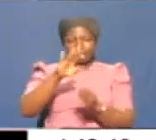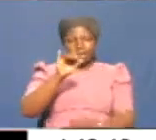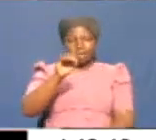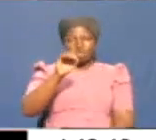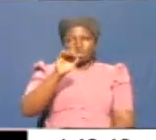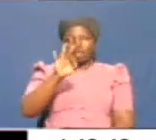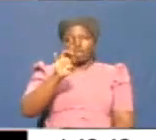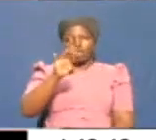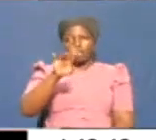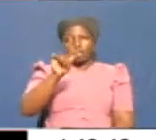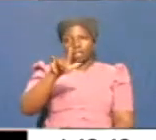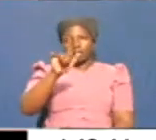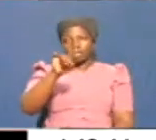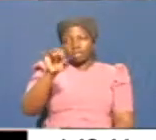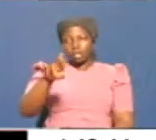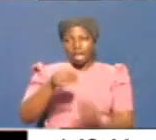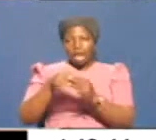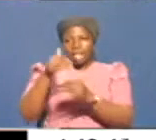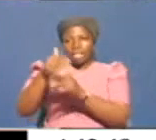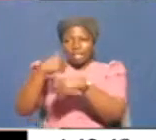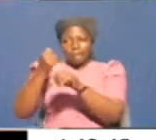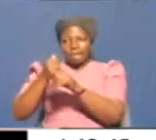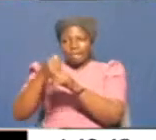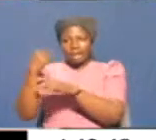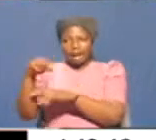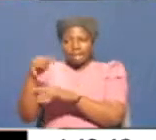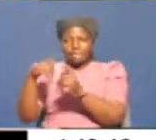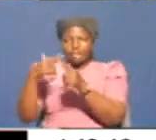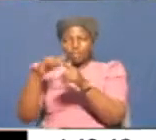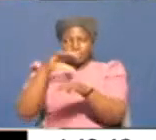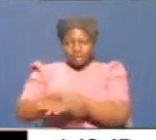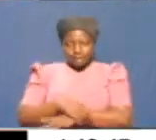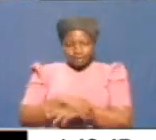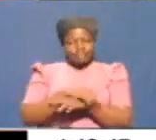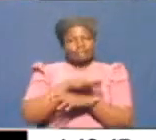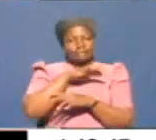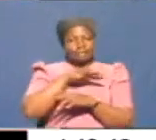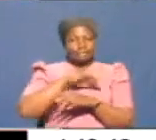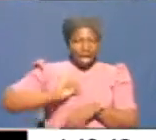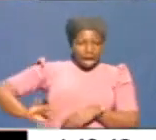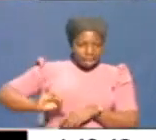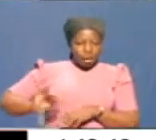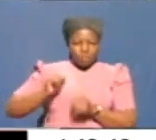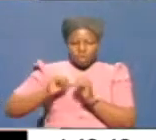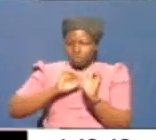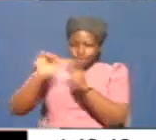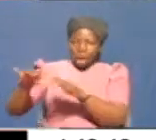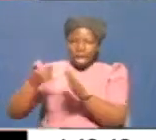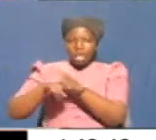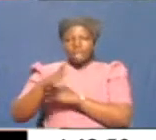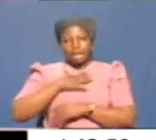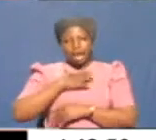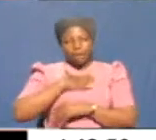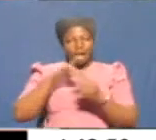After imetengeneza gas, tutapata hiyo waste. Hiyo waste tutaeka kwa mashamba zetu, like ikiwa CN,